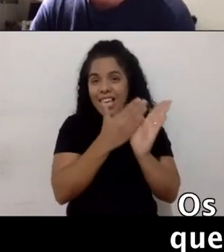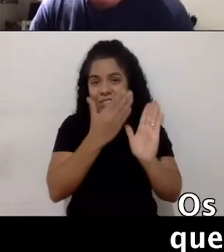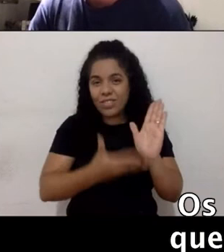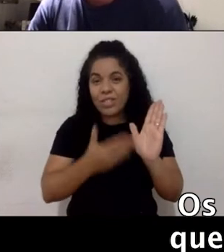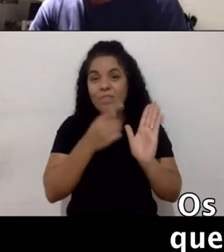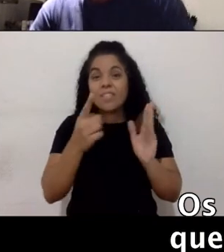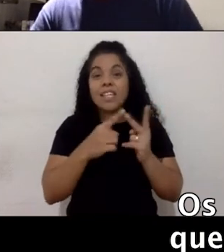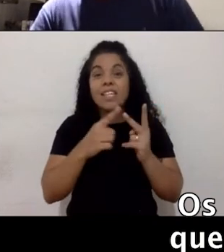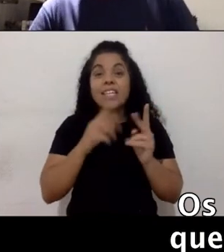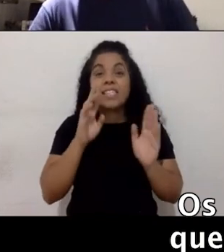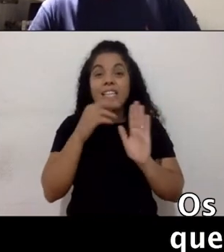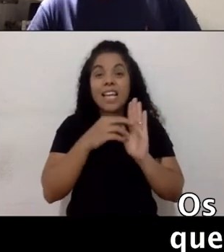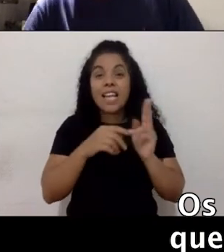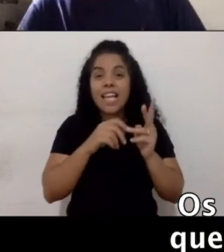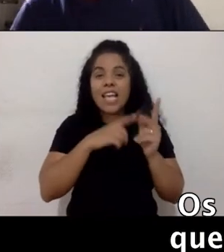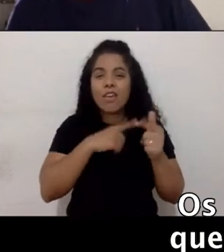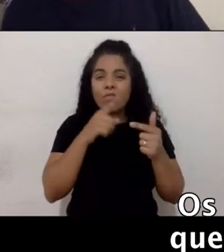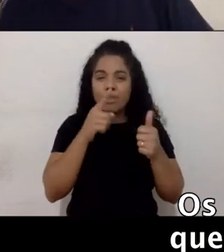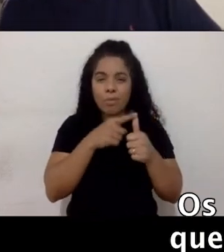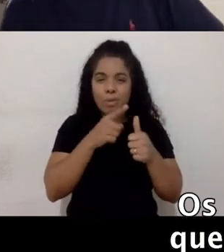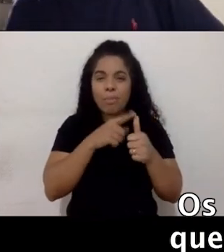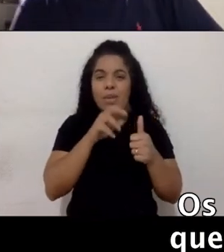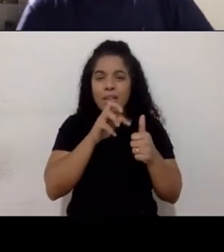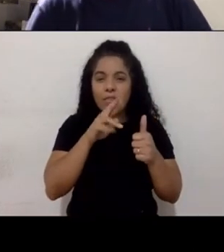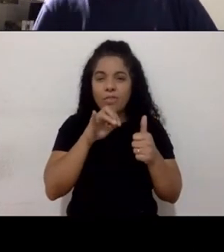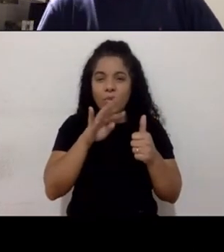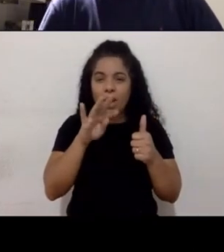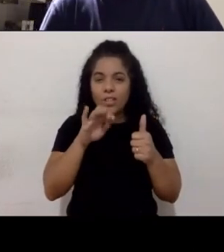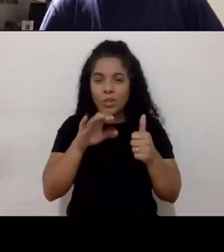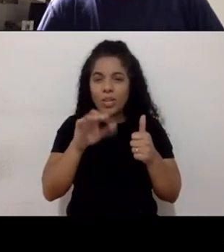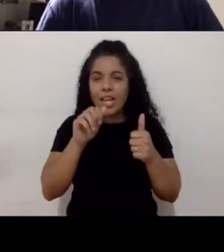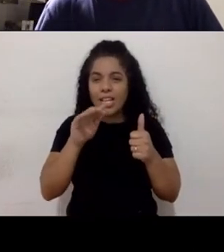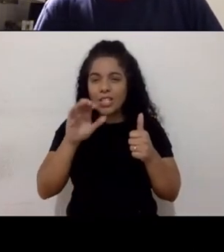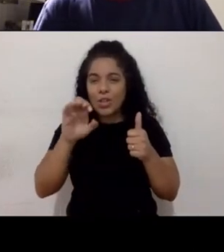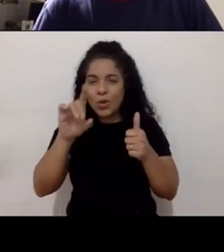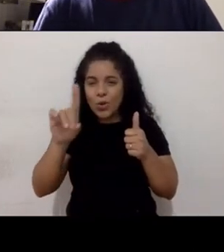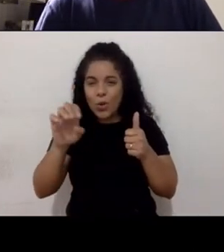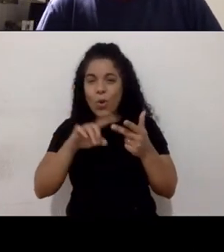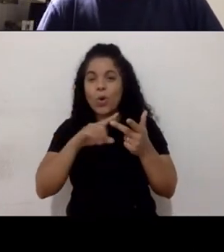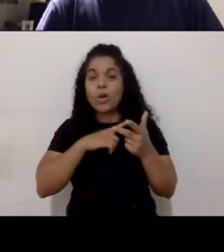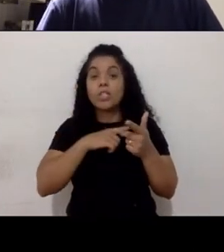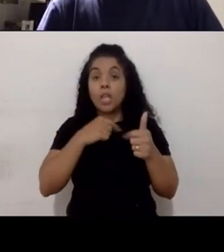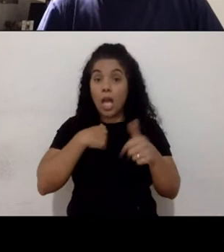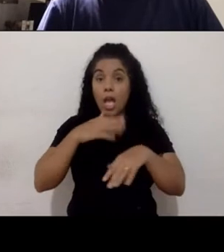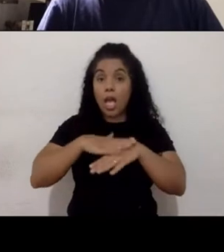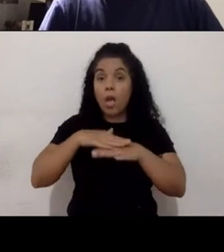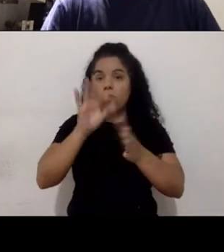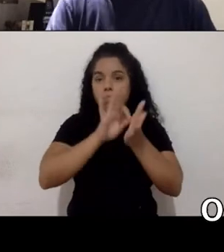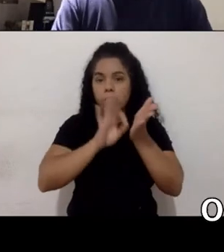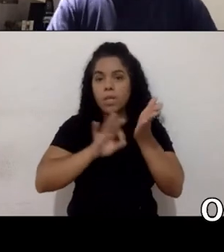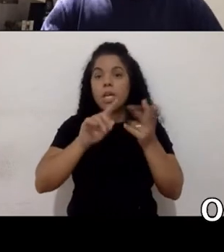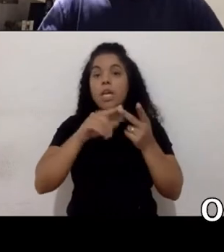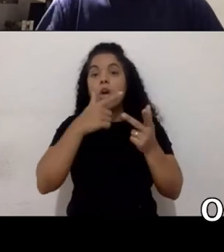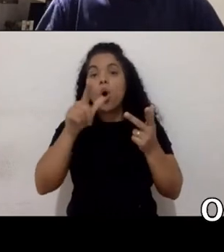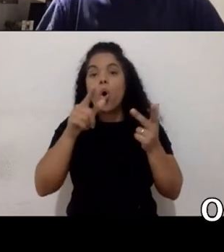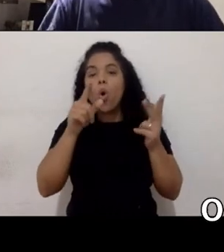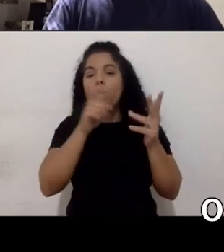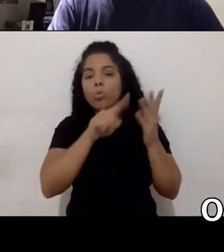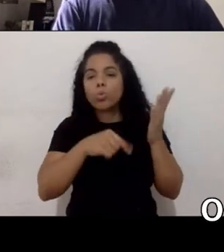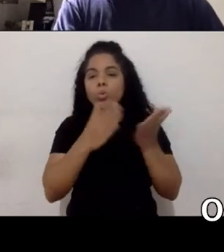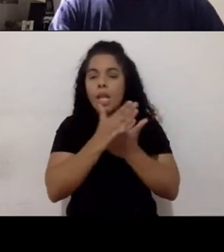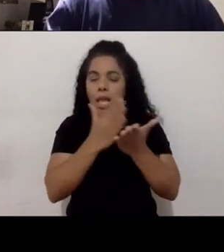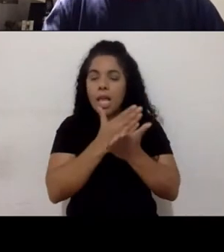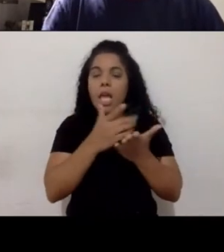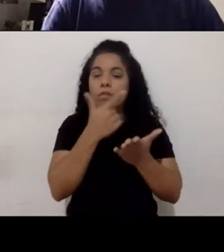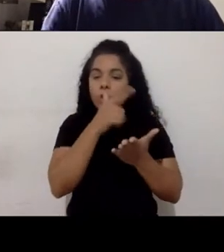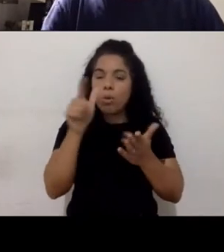all by people who worked at ThoughtWorks, at least at the time they wrote the books, and these are all related, right? So continuous delivery is